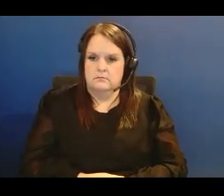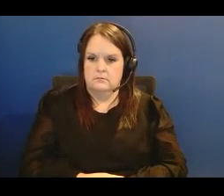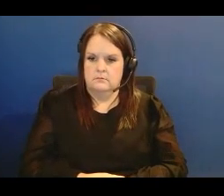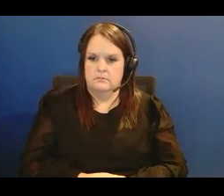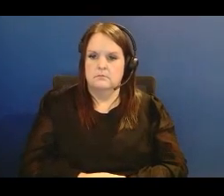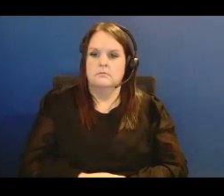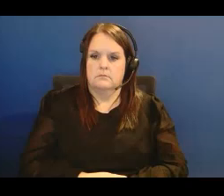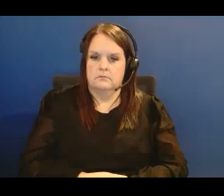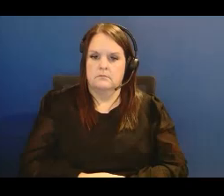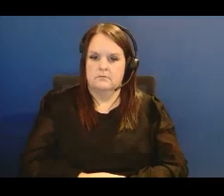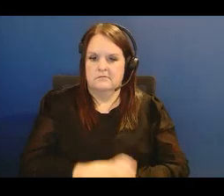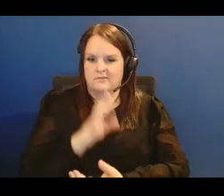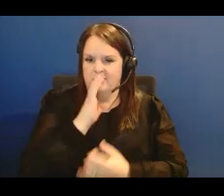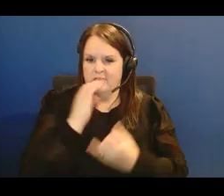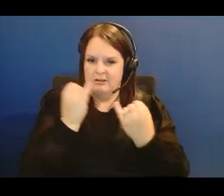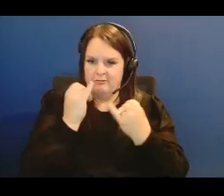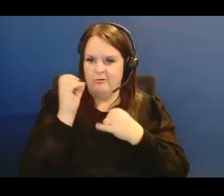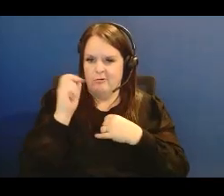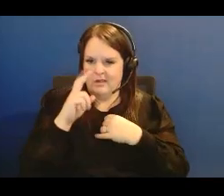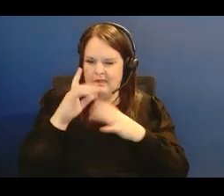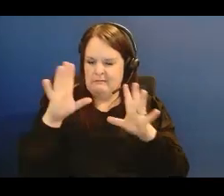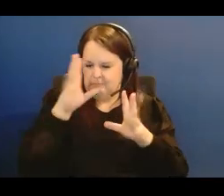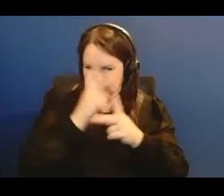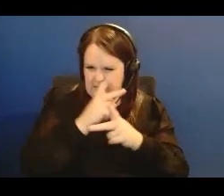Okay. So that's that.